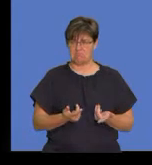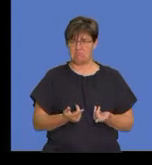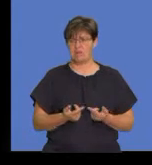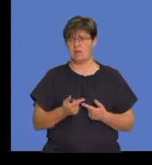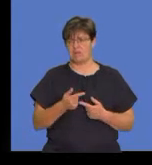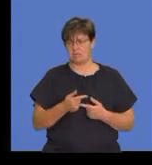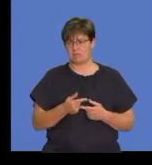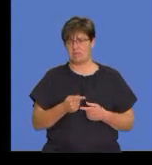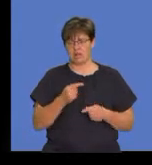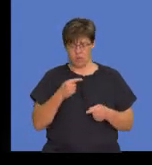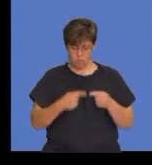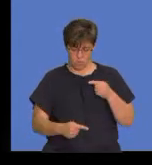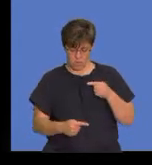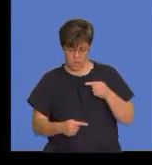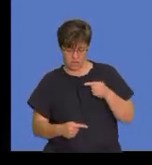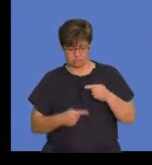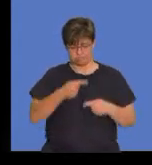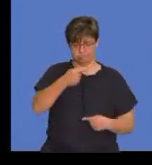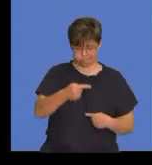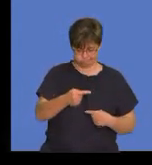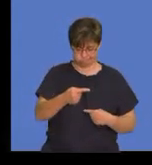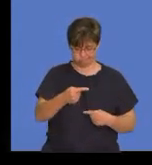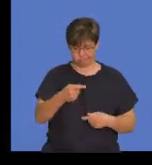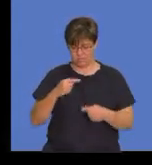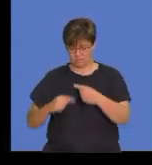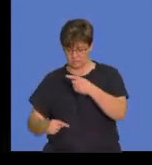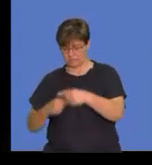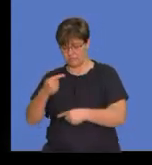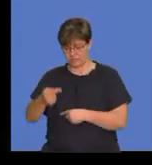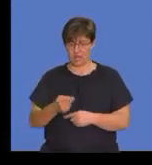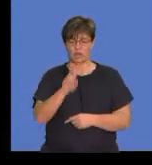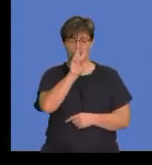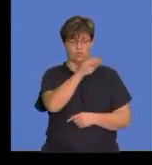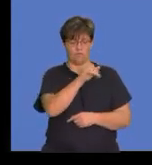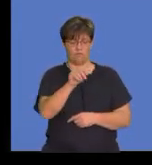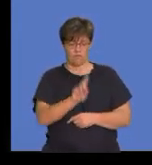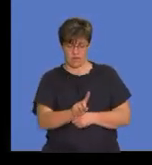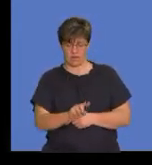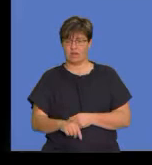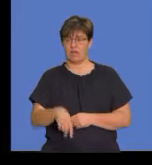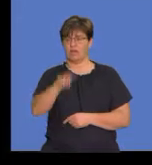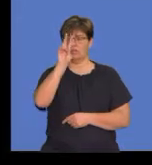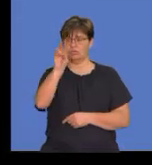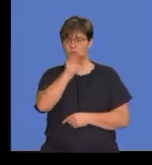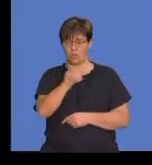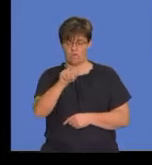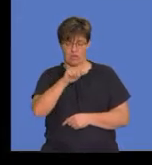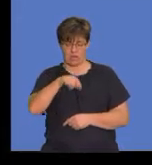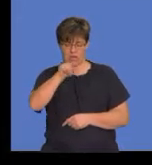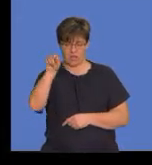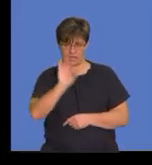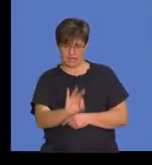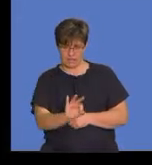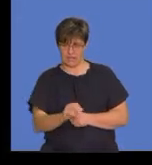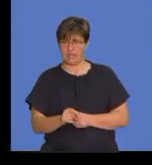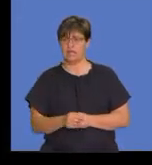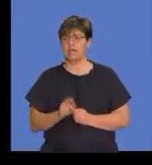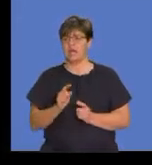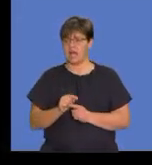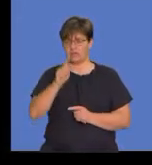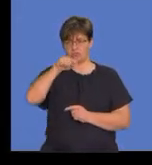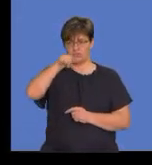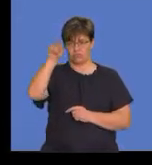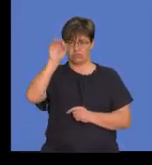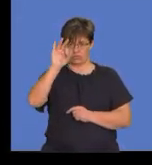it's TPN times. The numerator swaps with the denominator. Hence, it's 2 over 1, 2 over root